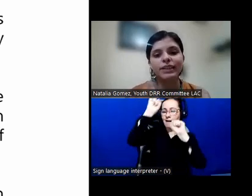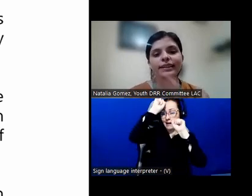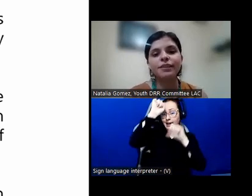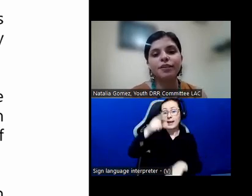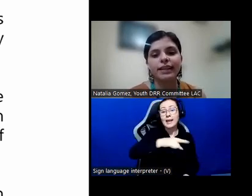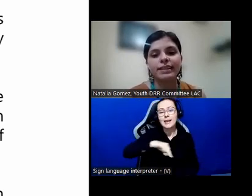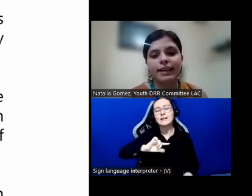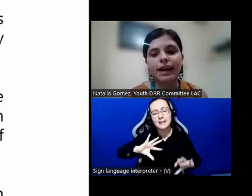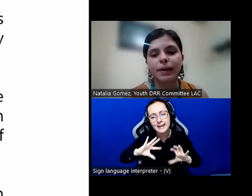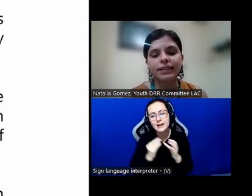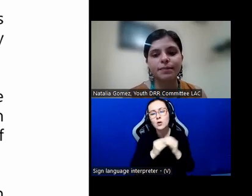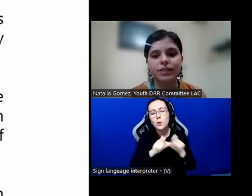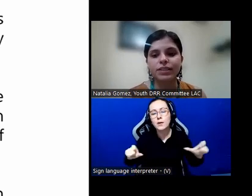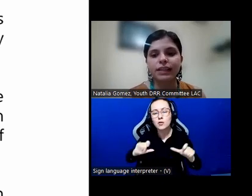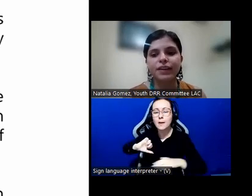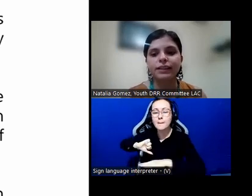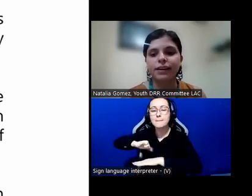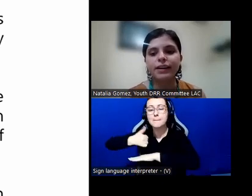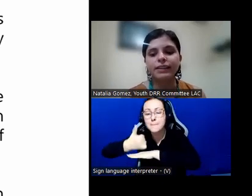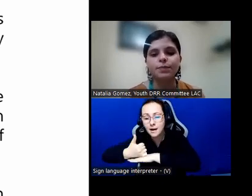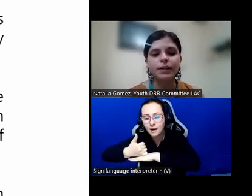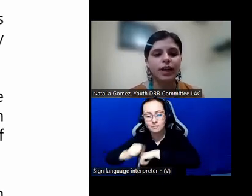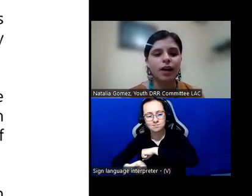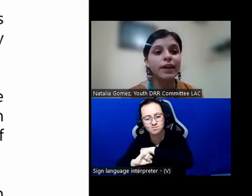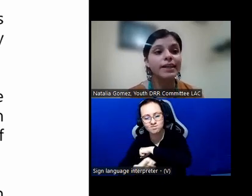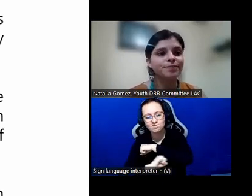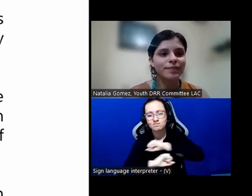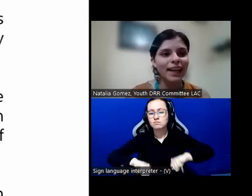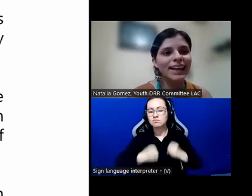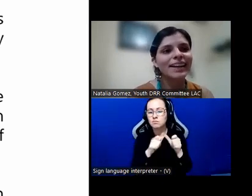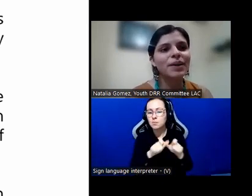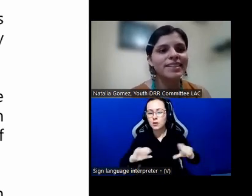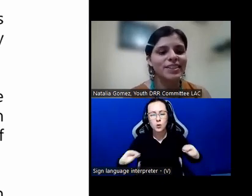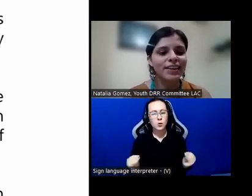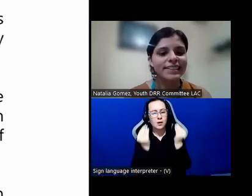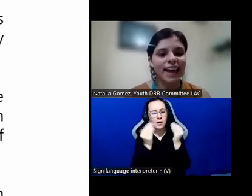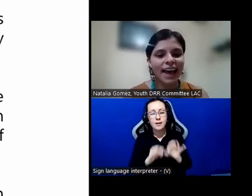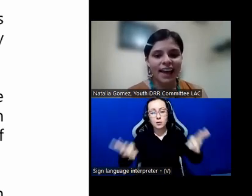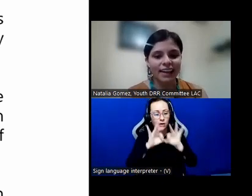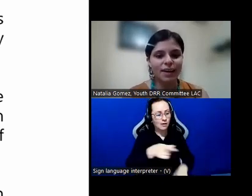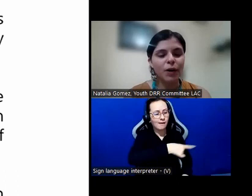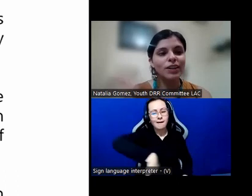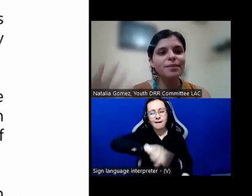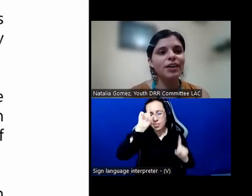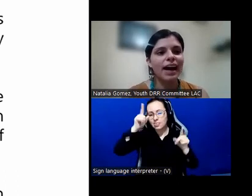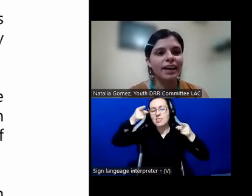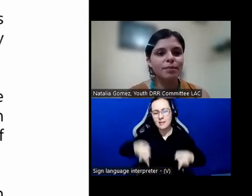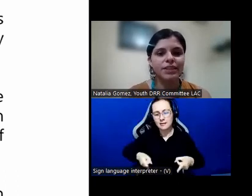and participation is important to strengthen the meaningful participation of youngsters in decision